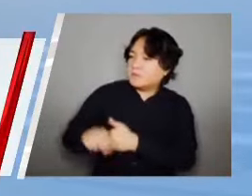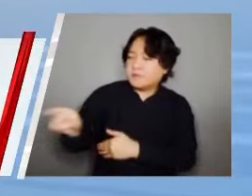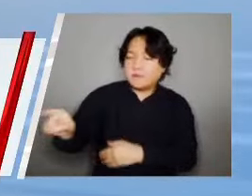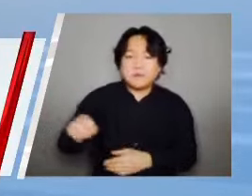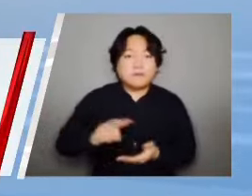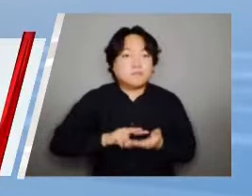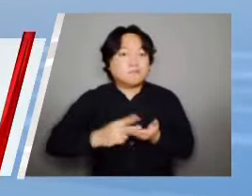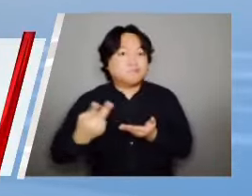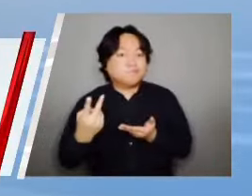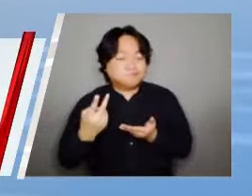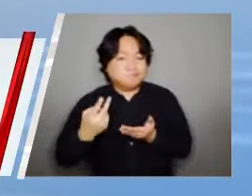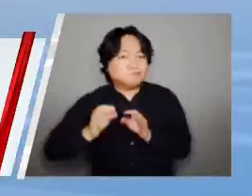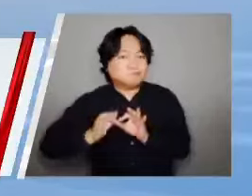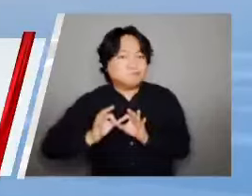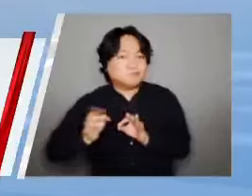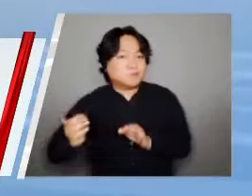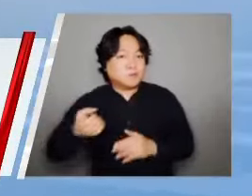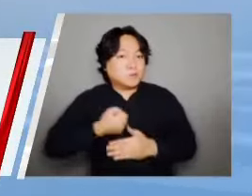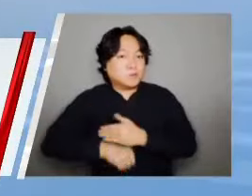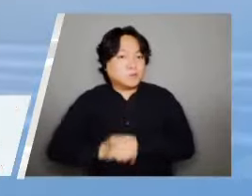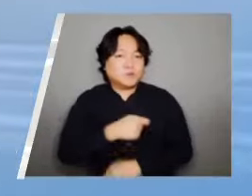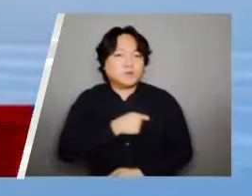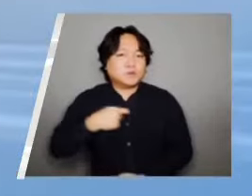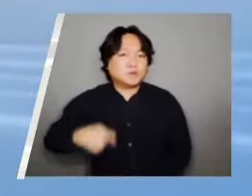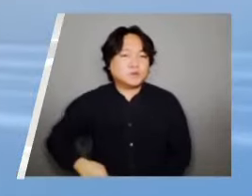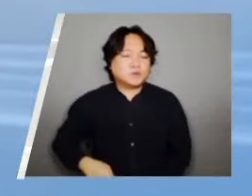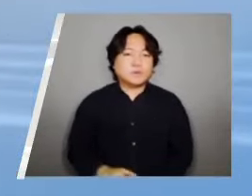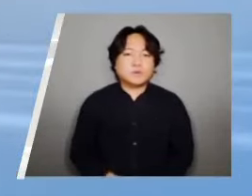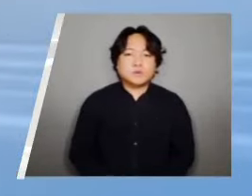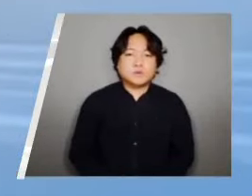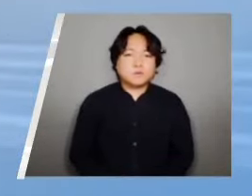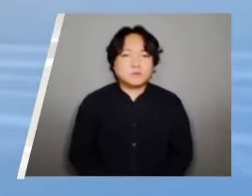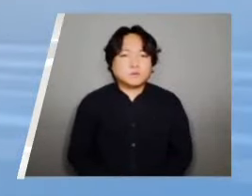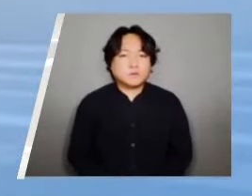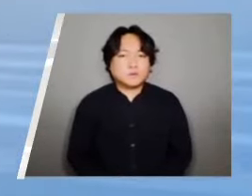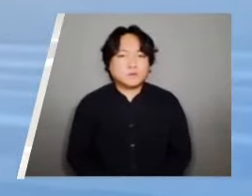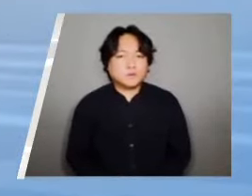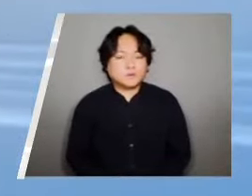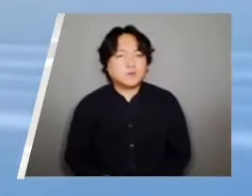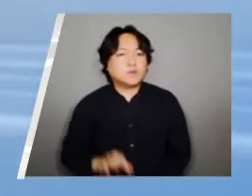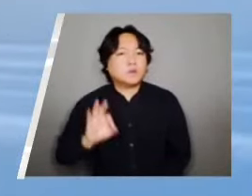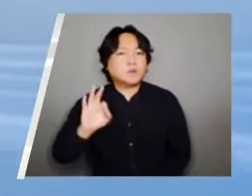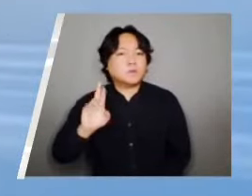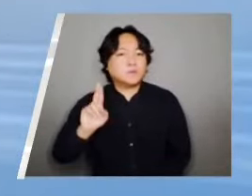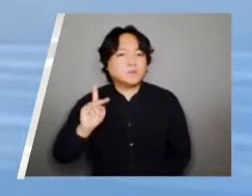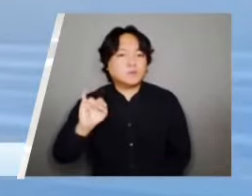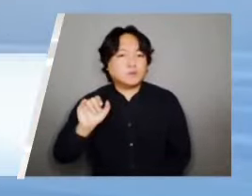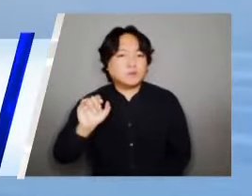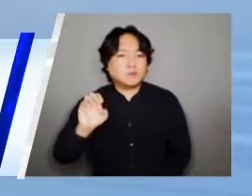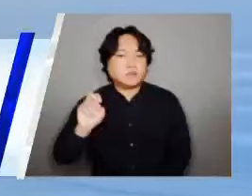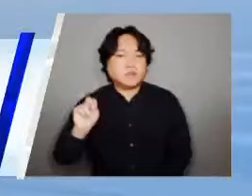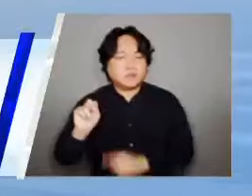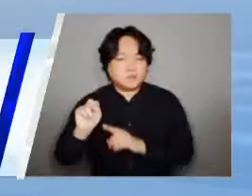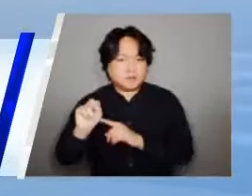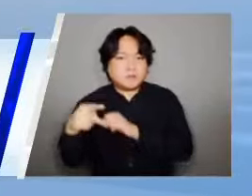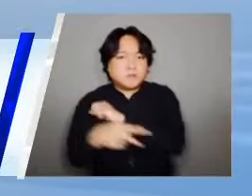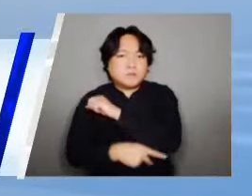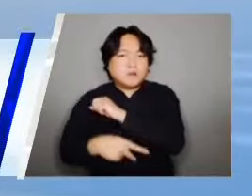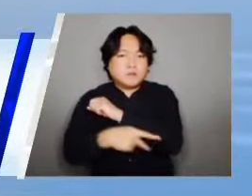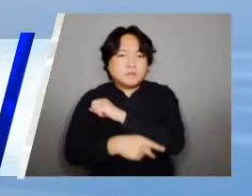Hen How do you spell that fen and that means in fuken province place of birth Misamis